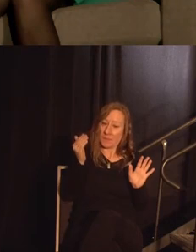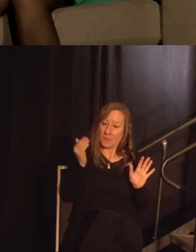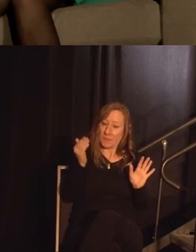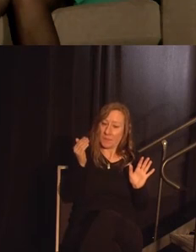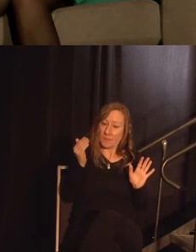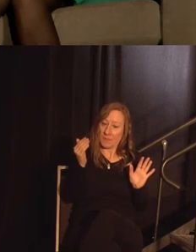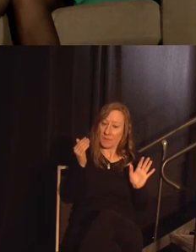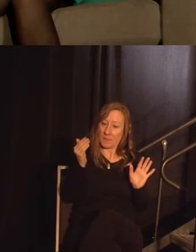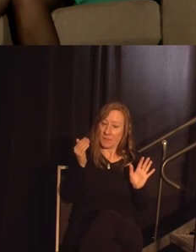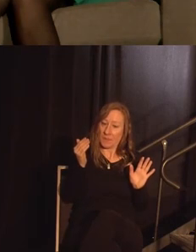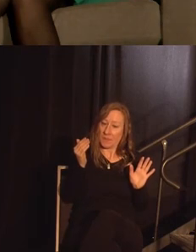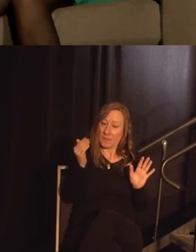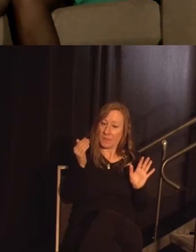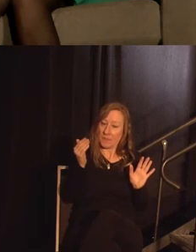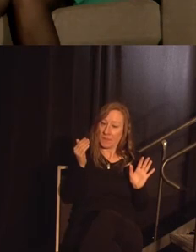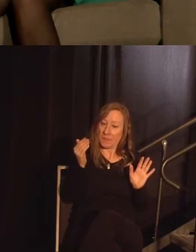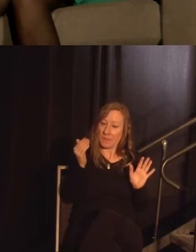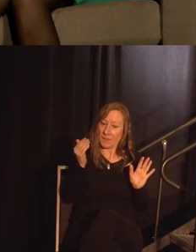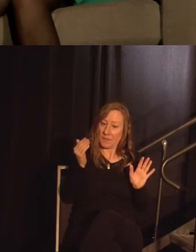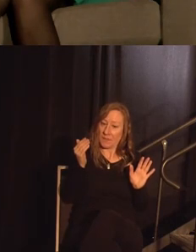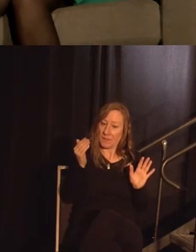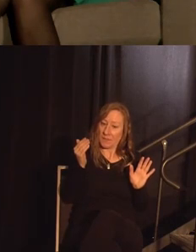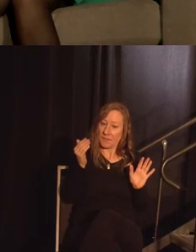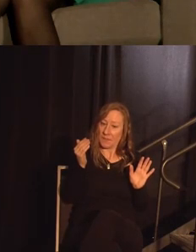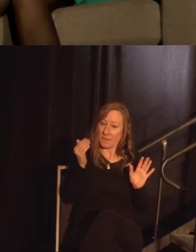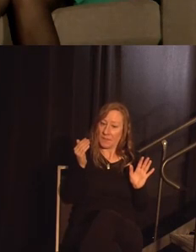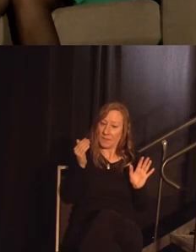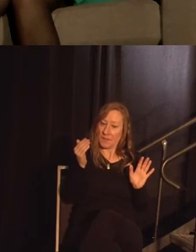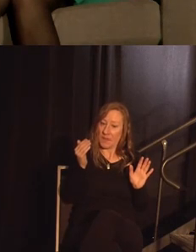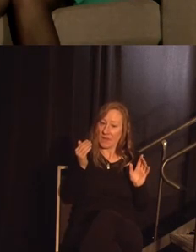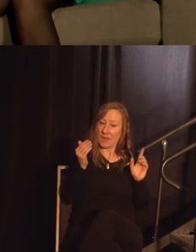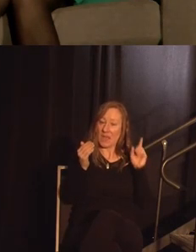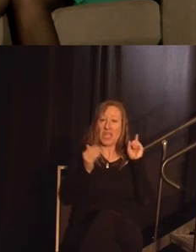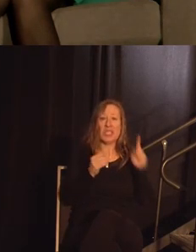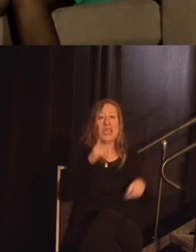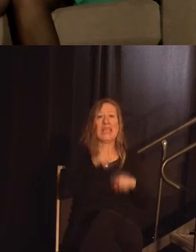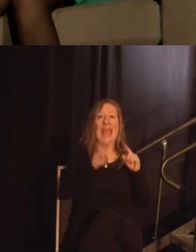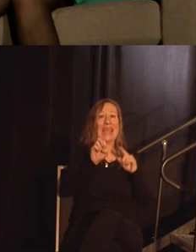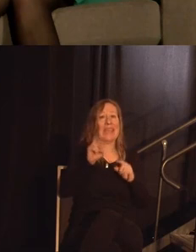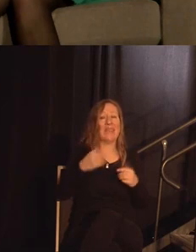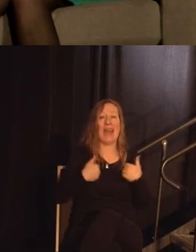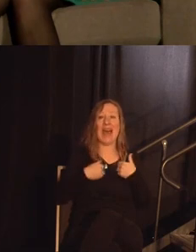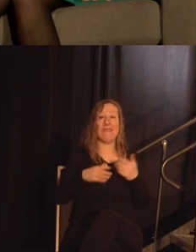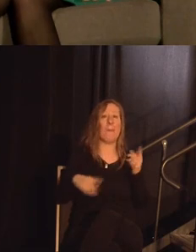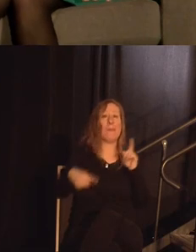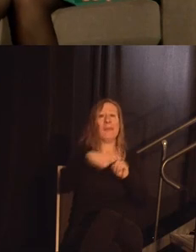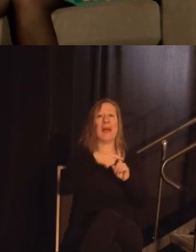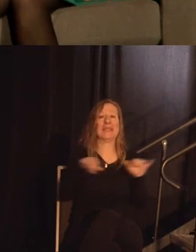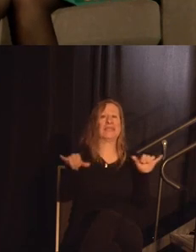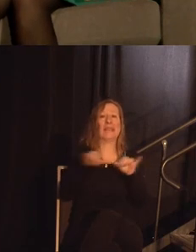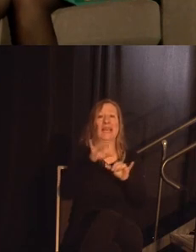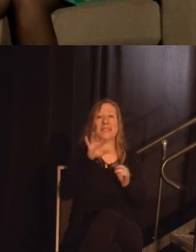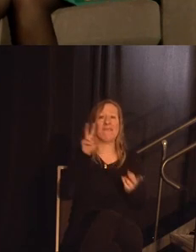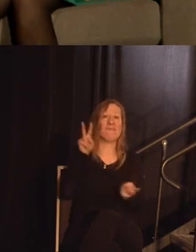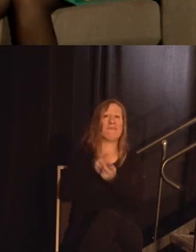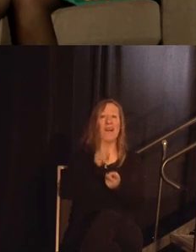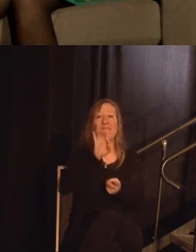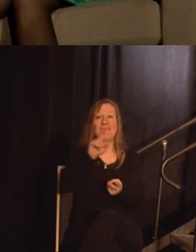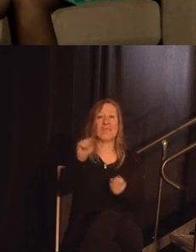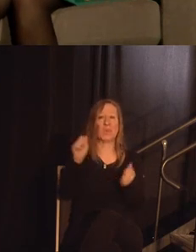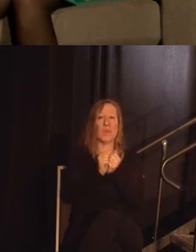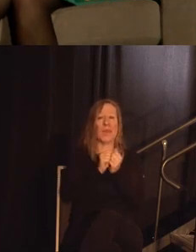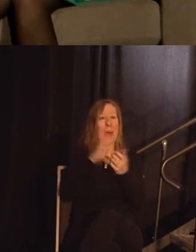says, like, she doesn't even get to have a plus-sized fuckfest with Baloo. Why did I write that? My